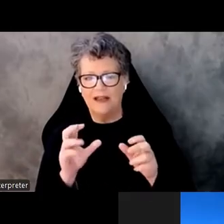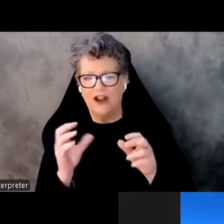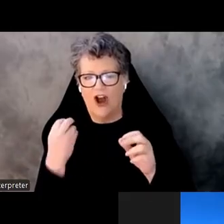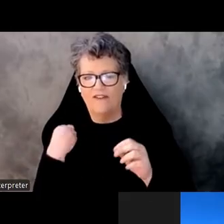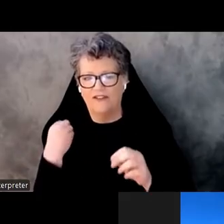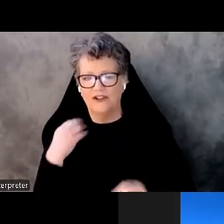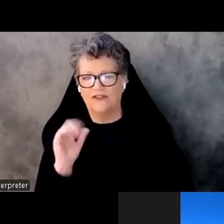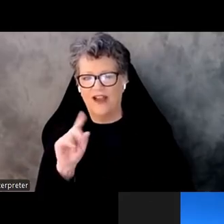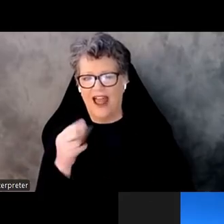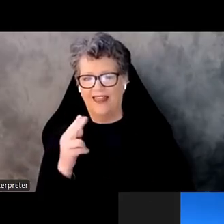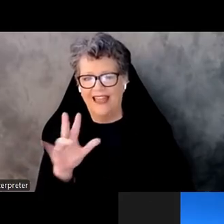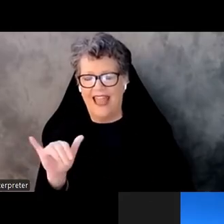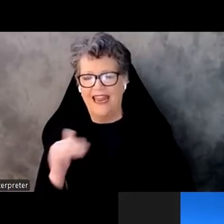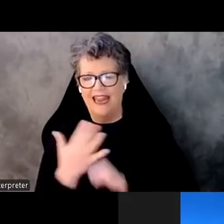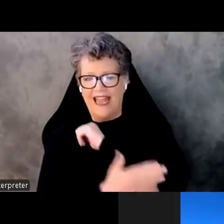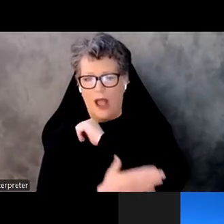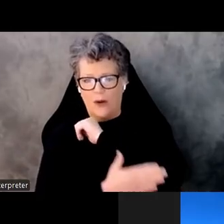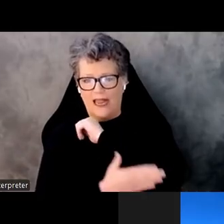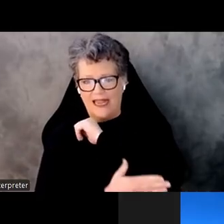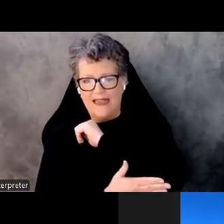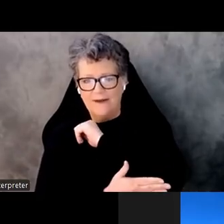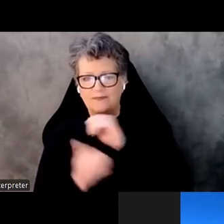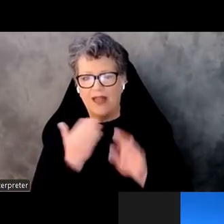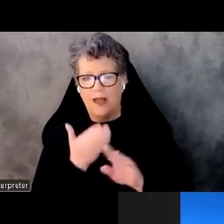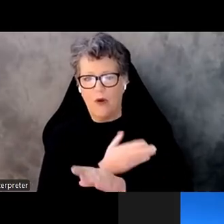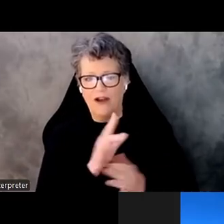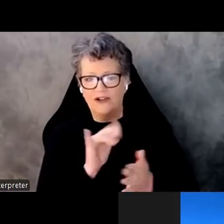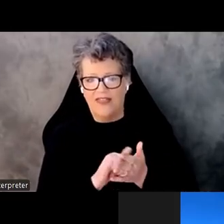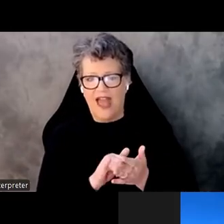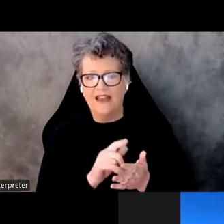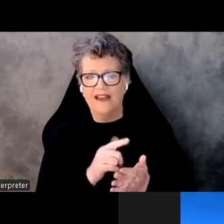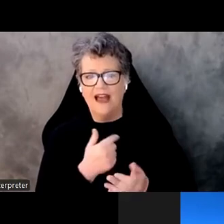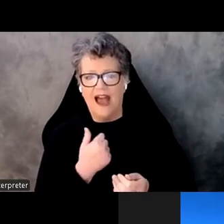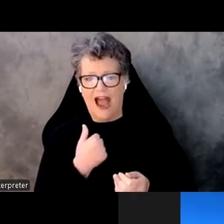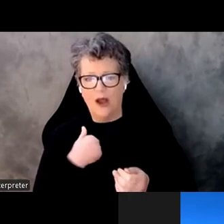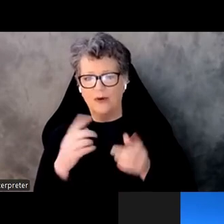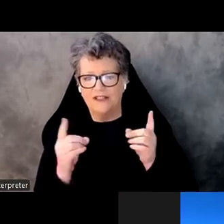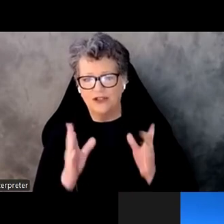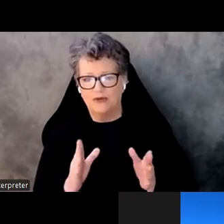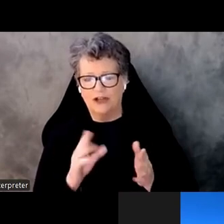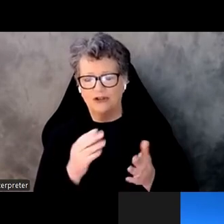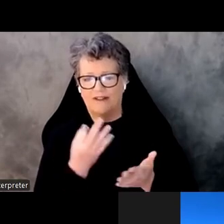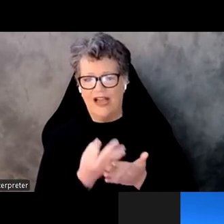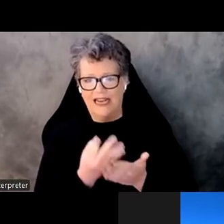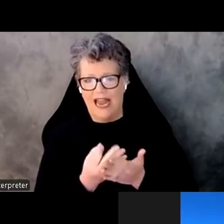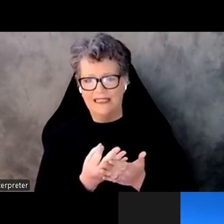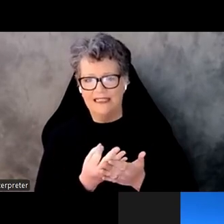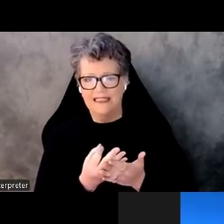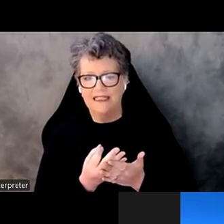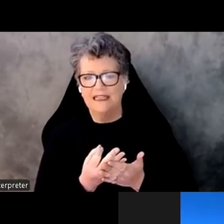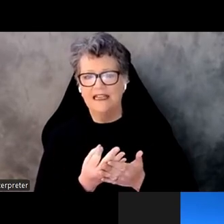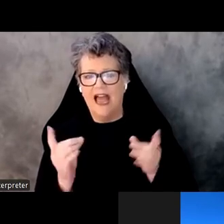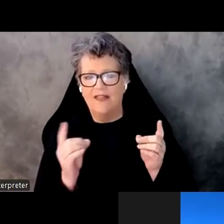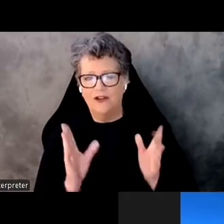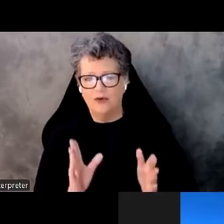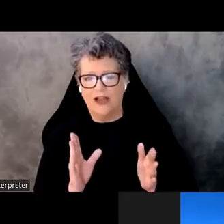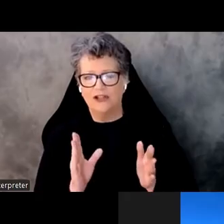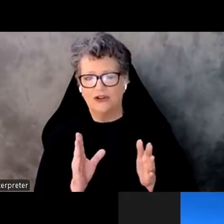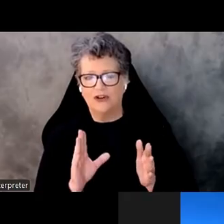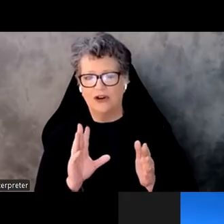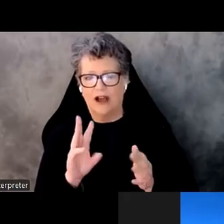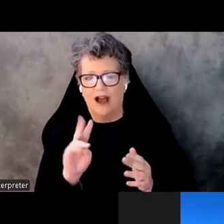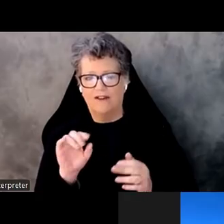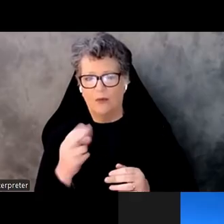County. And prior to that, I was the director of finance and director of office of managed